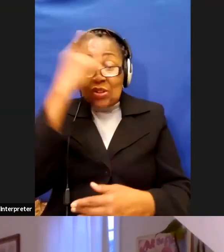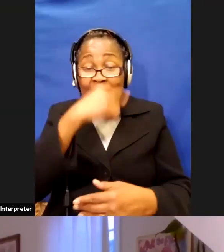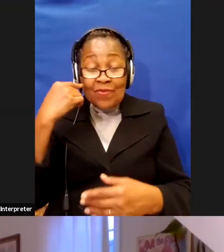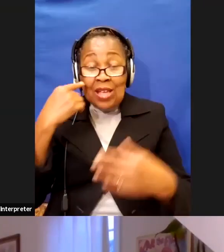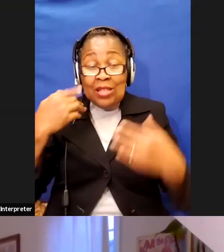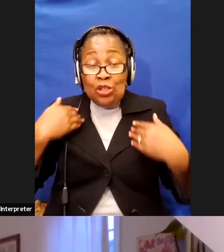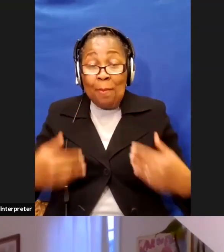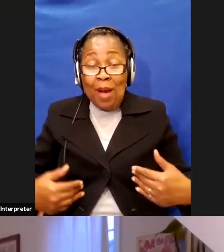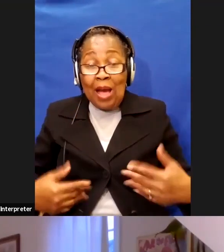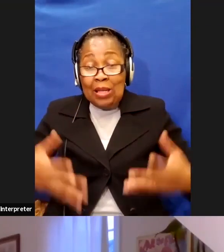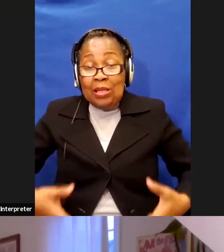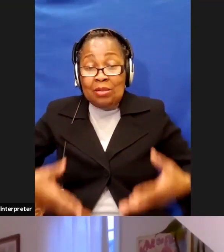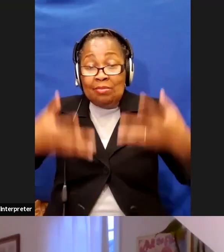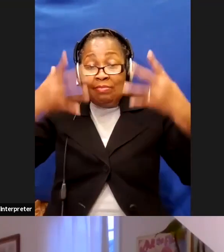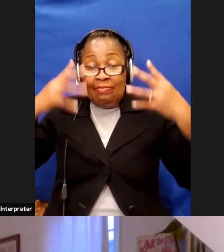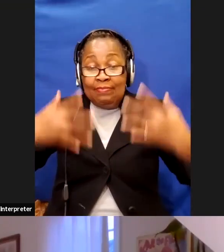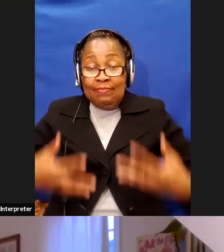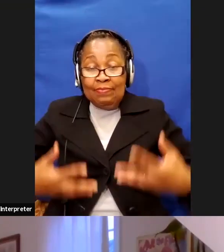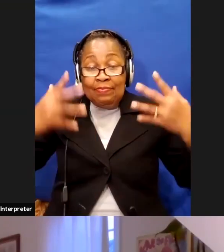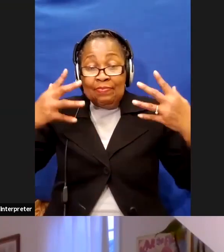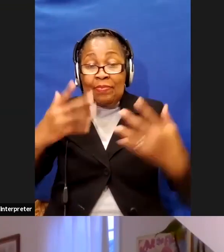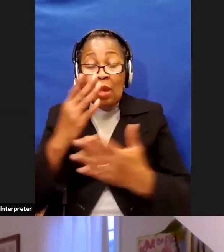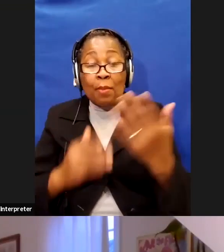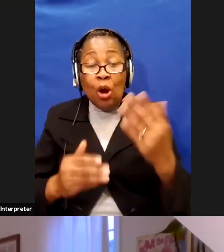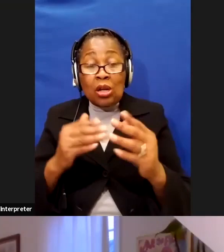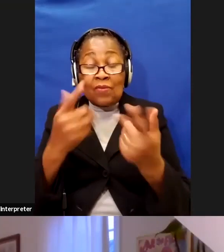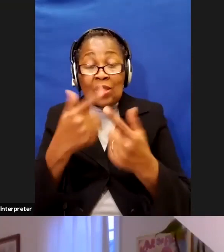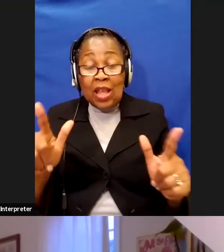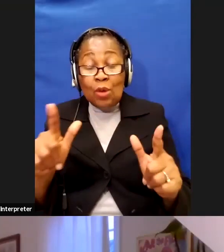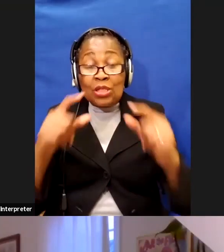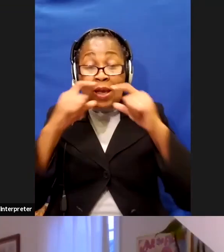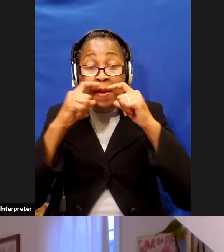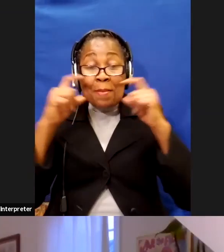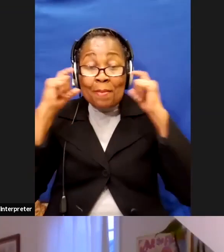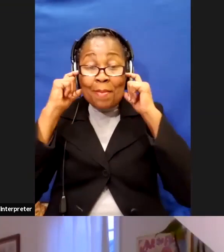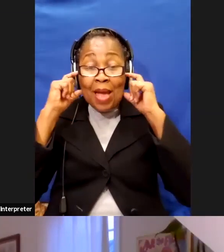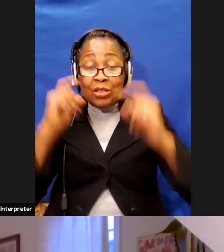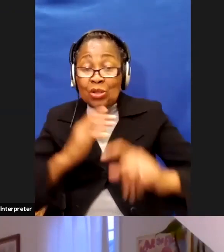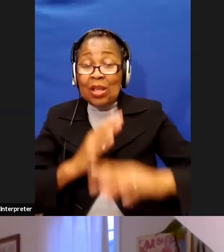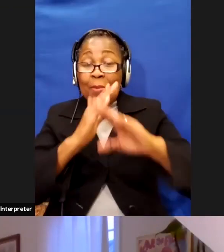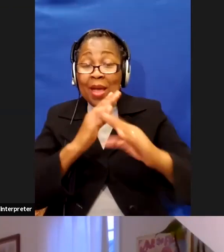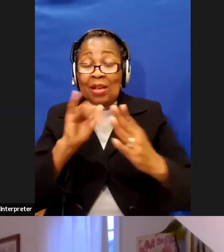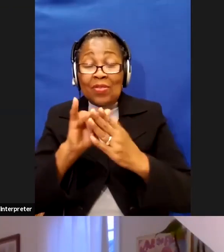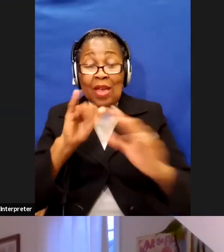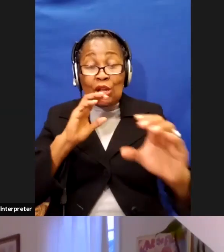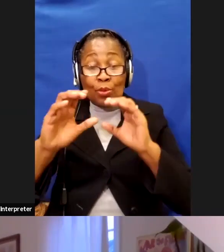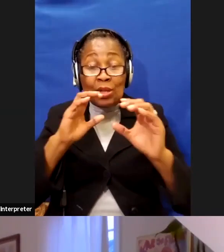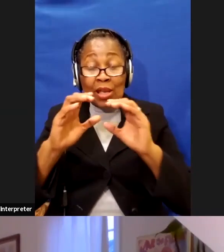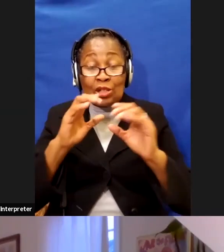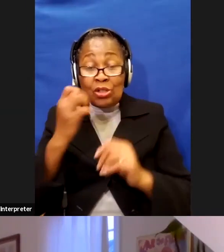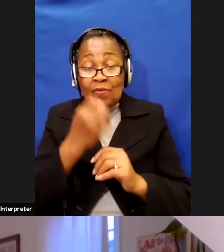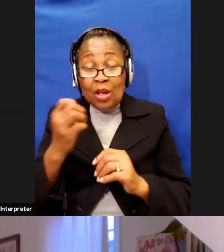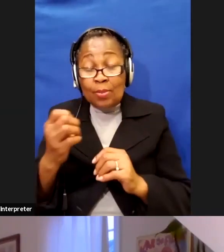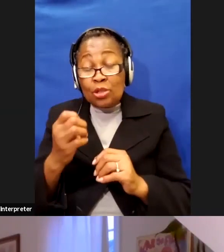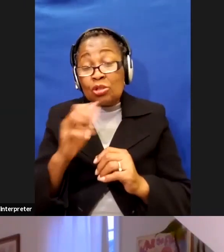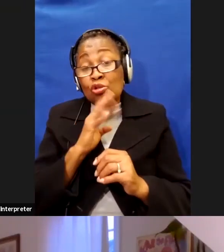all part of the language. And mask is going to impact that communication environment. So you can talk with your interpreters about